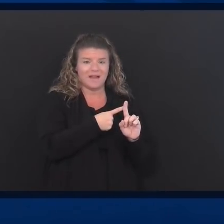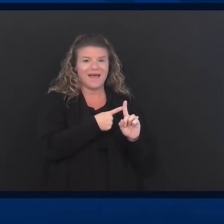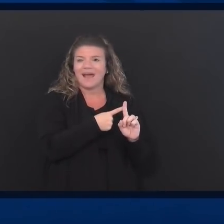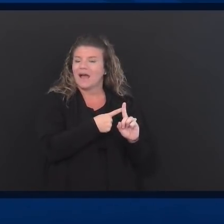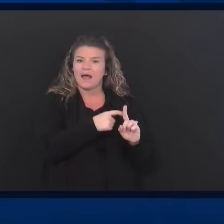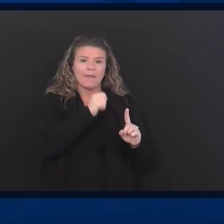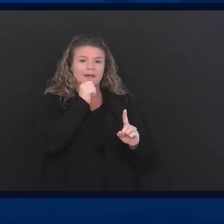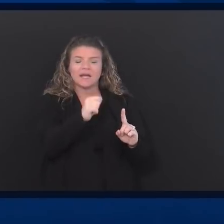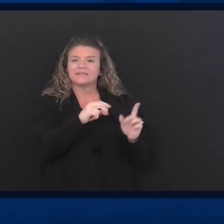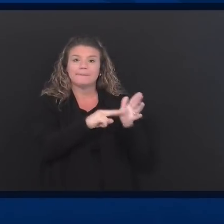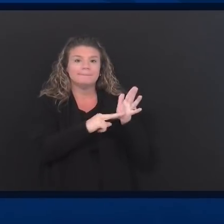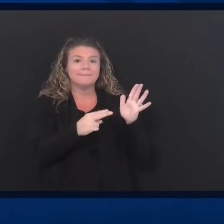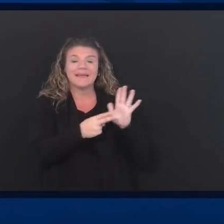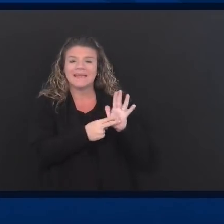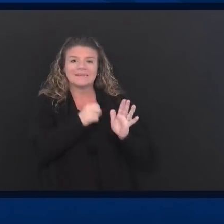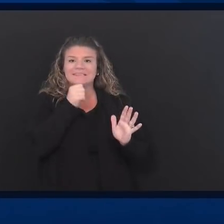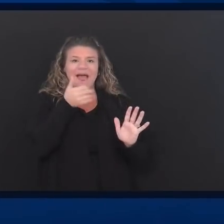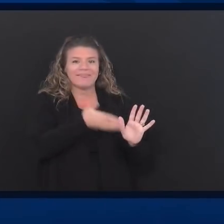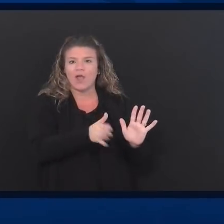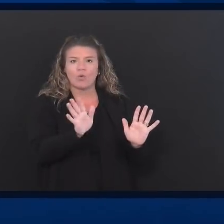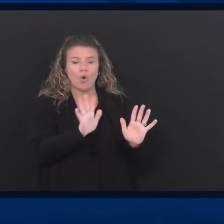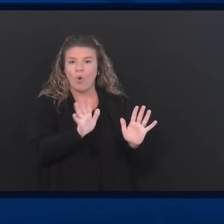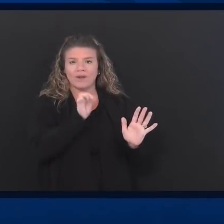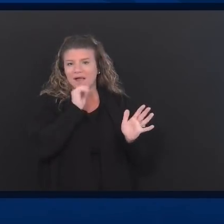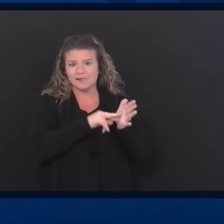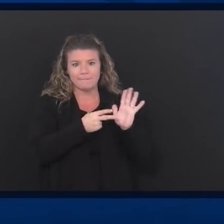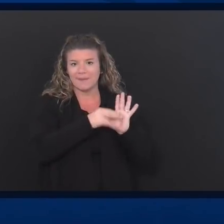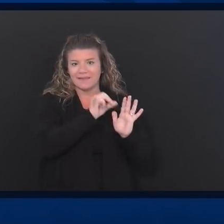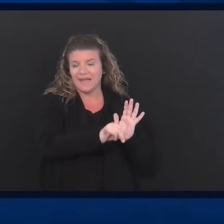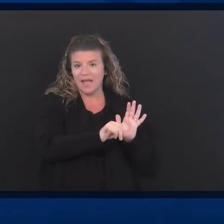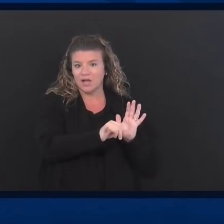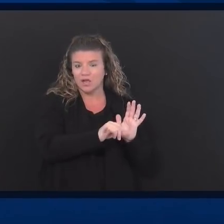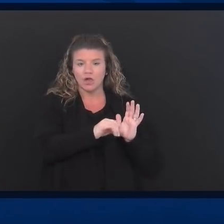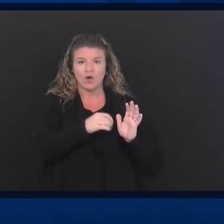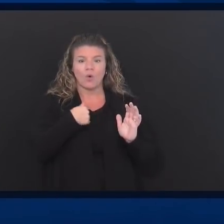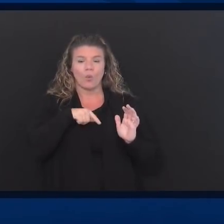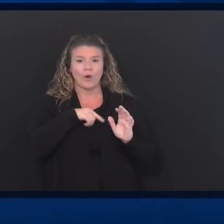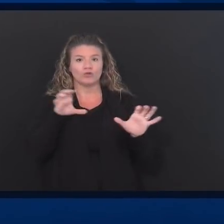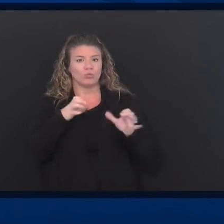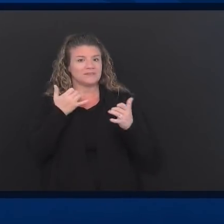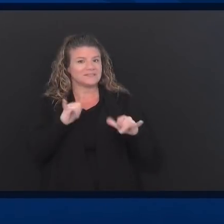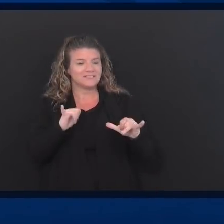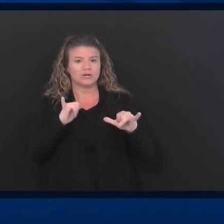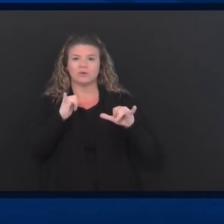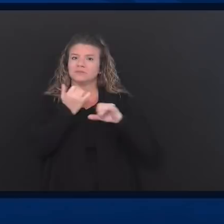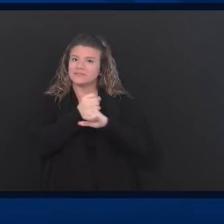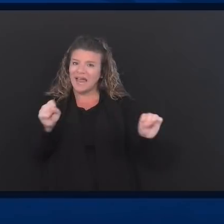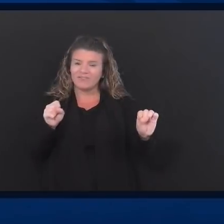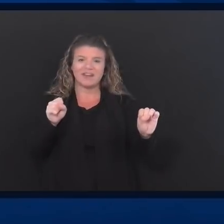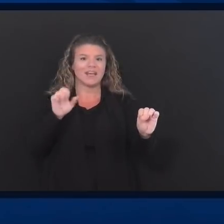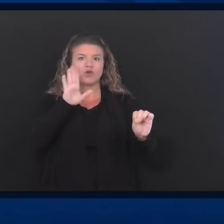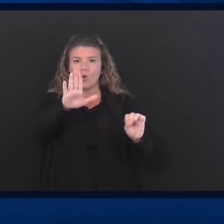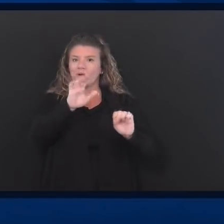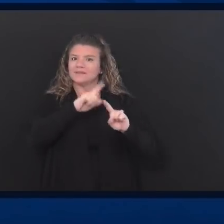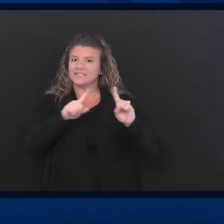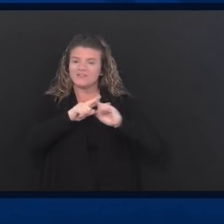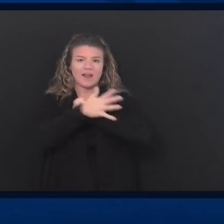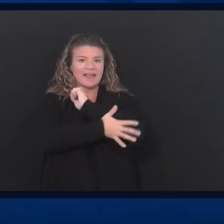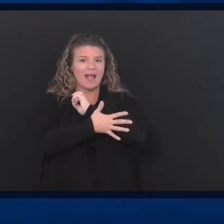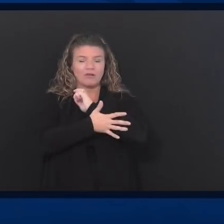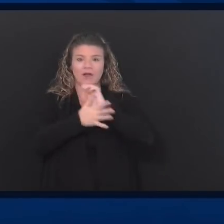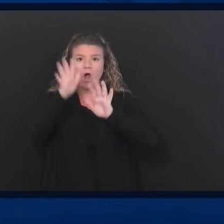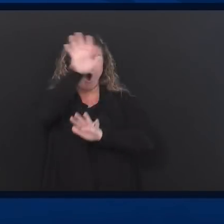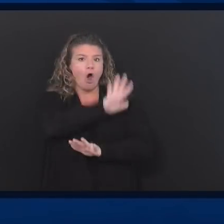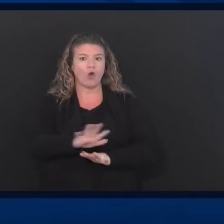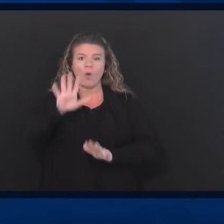mean that the virus may not be there. People need to be doing all the same precaution measures there, just as they have anywhere else across